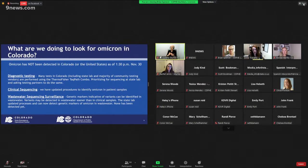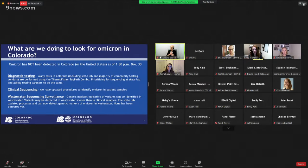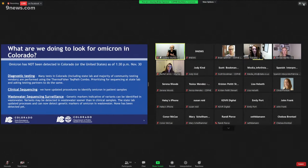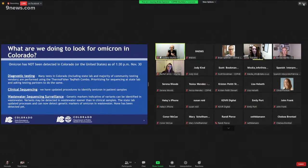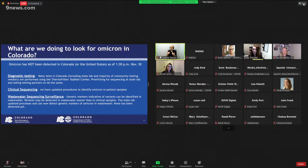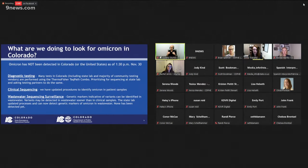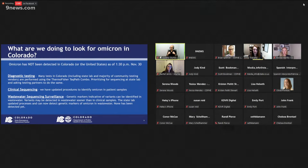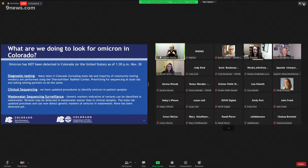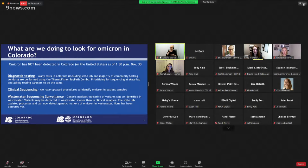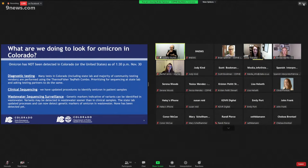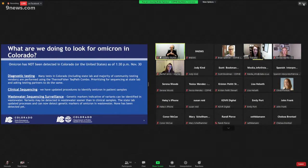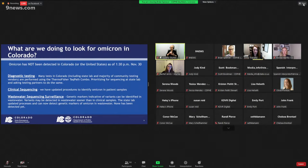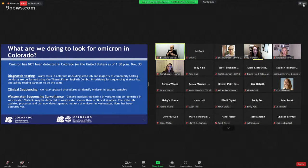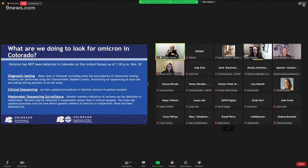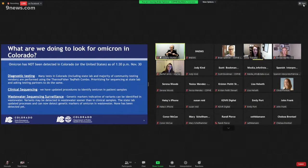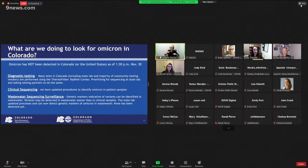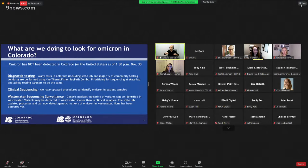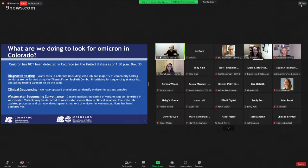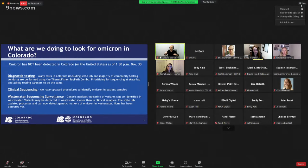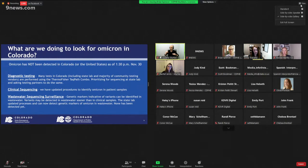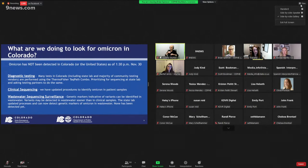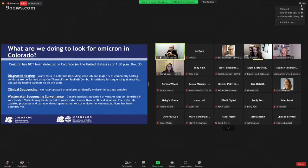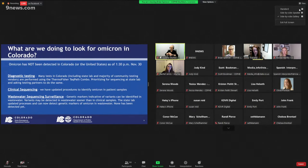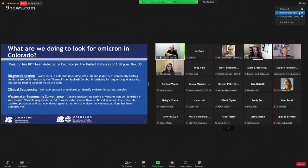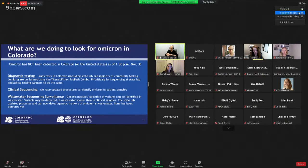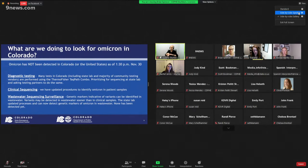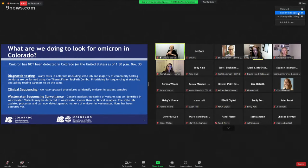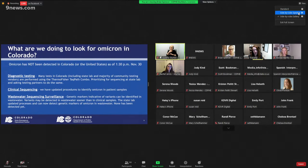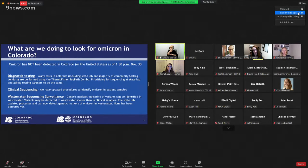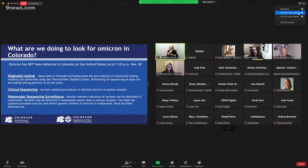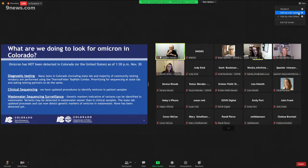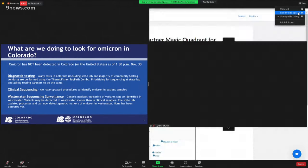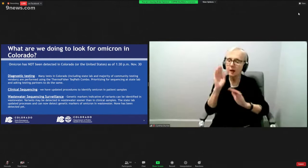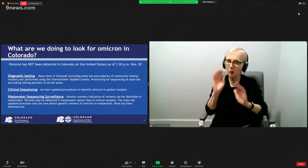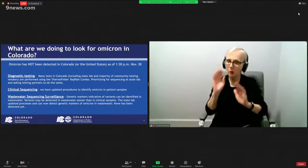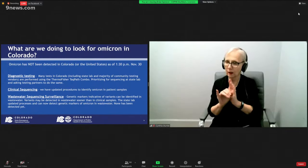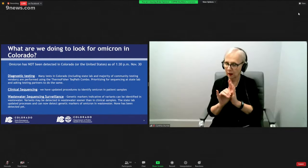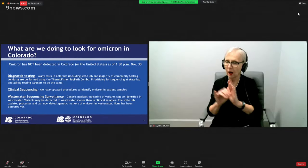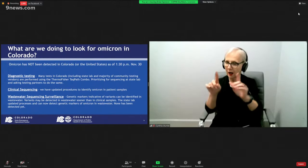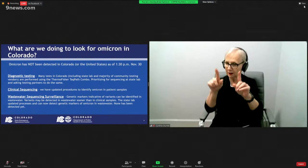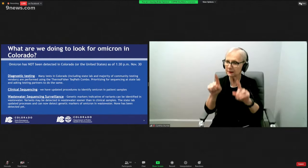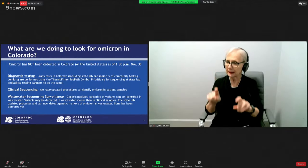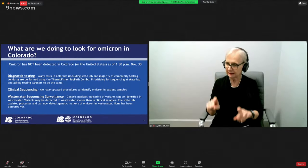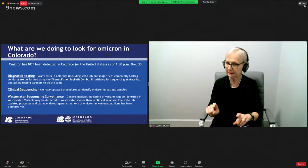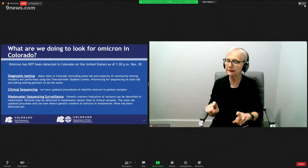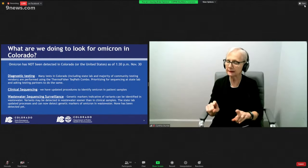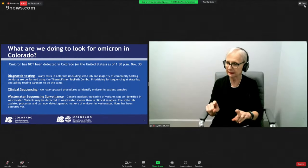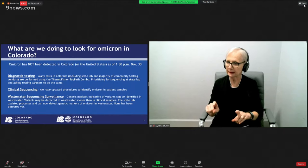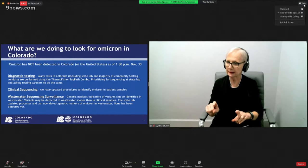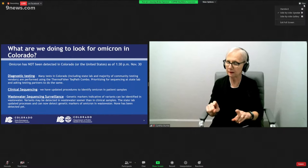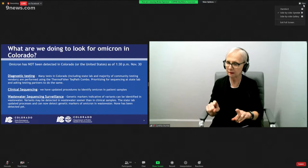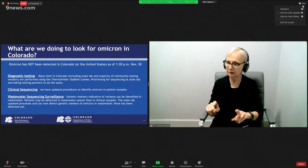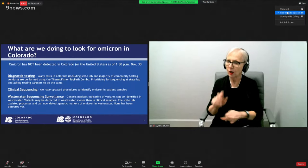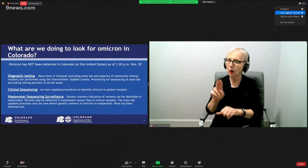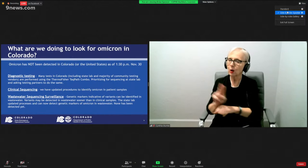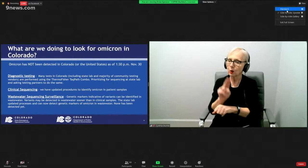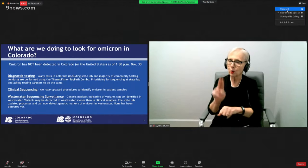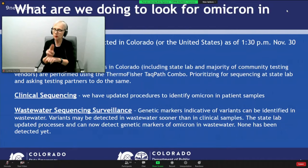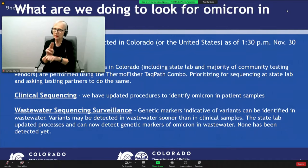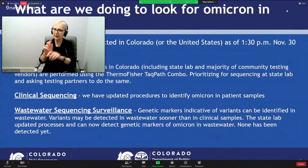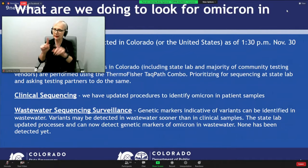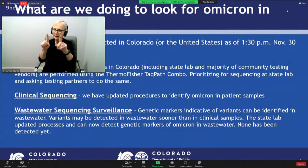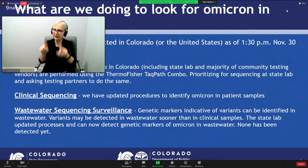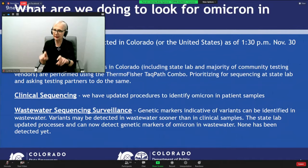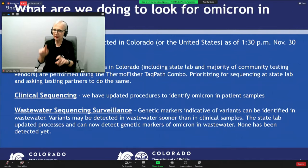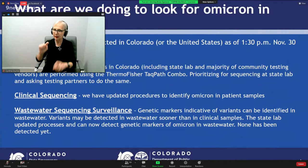Omicron. Many of the tests in Colorado, including here at the state laboratory, and a majority of our community testing vendors are using a test called